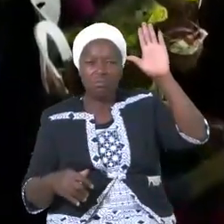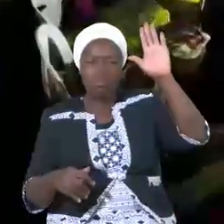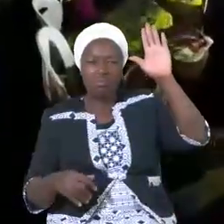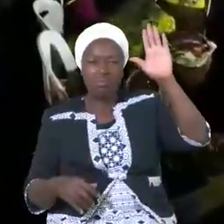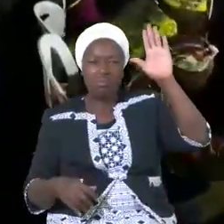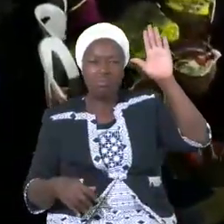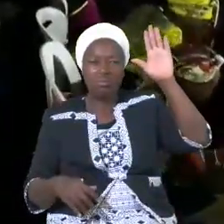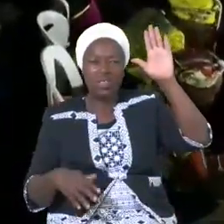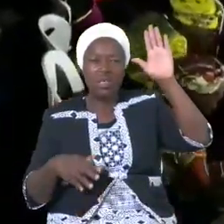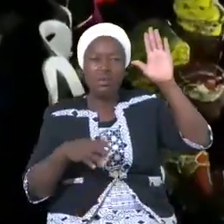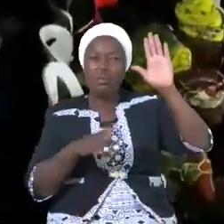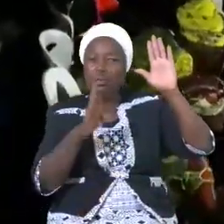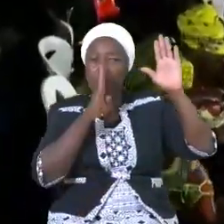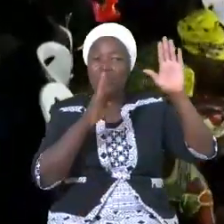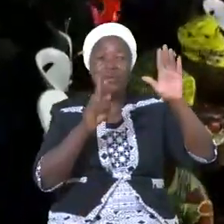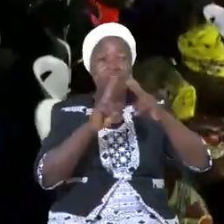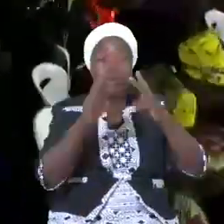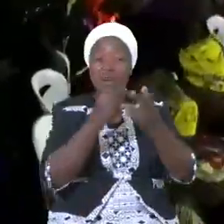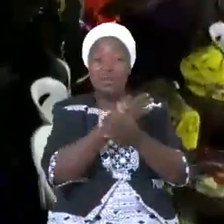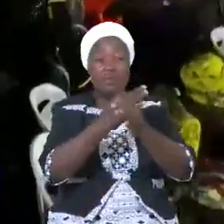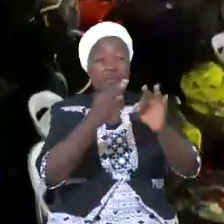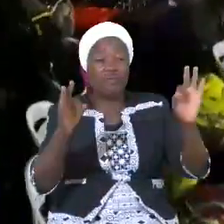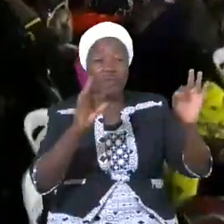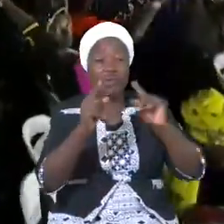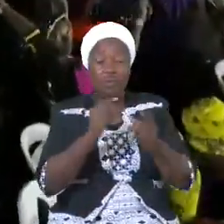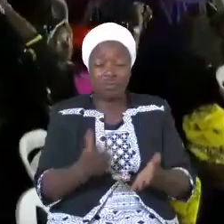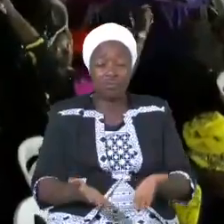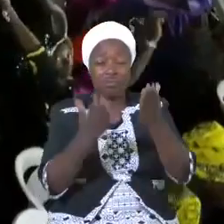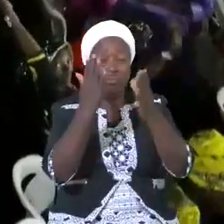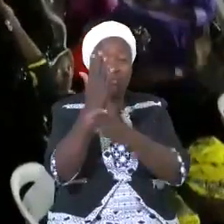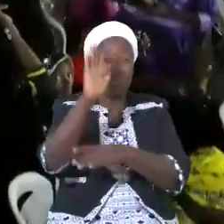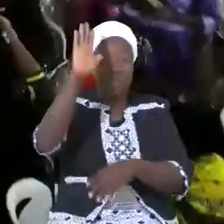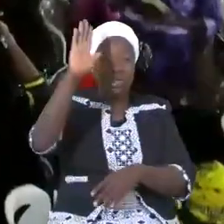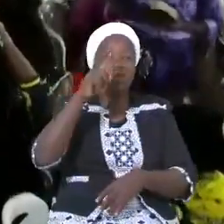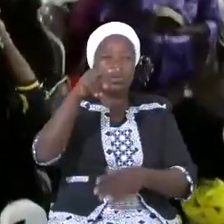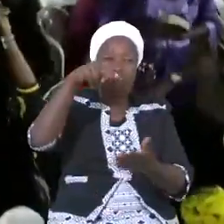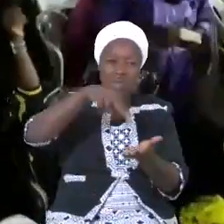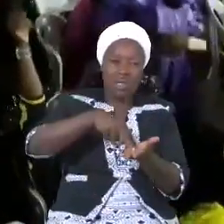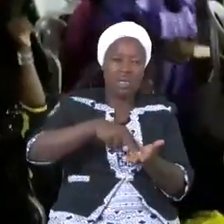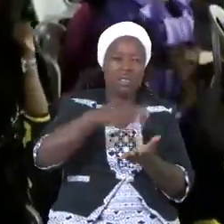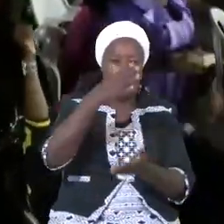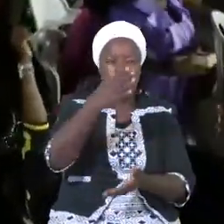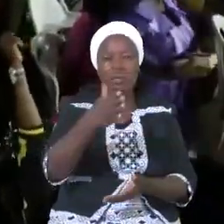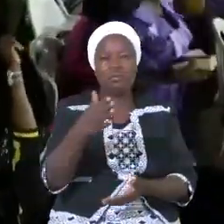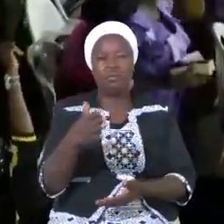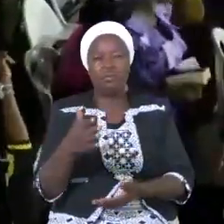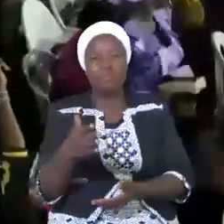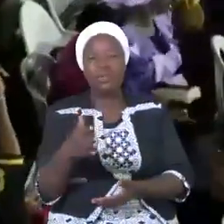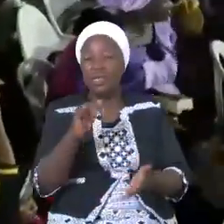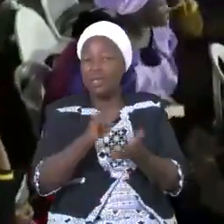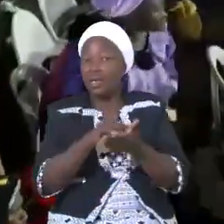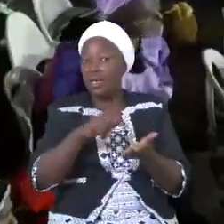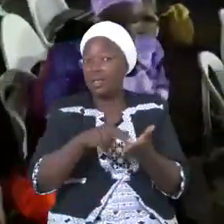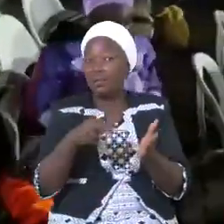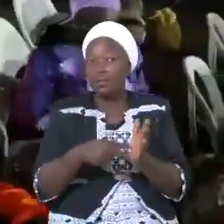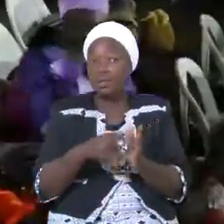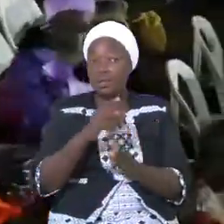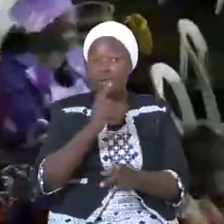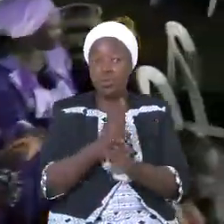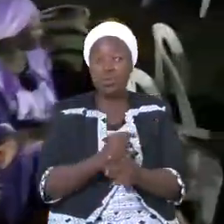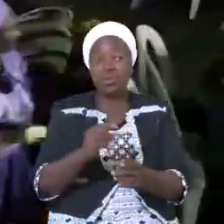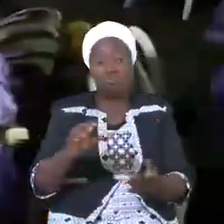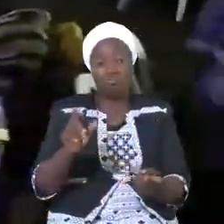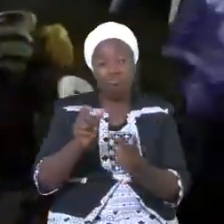very quick if you're racing up your head you'll stand up right there that means you're single yourself